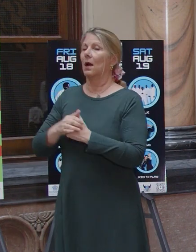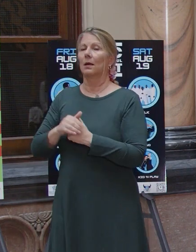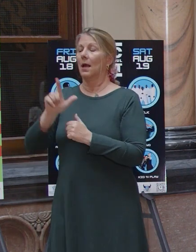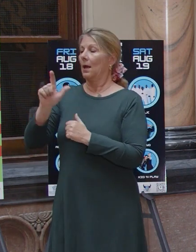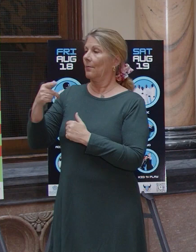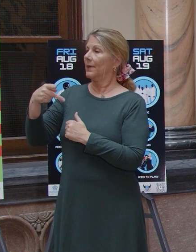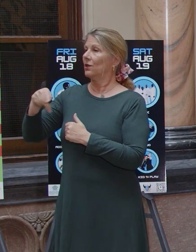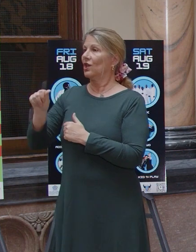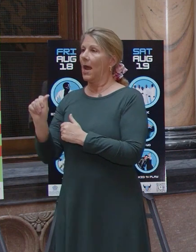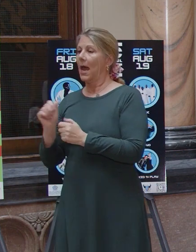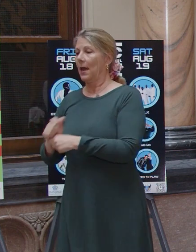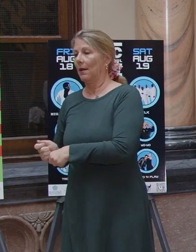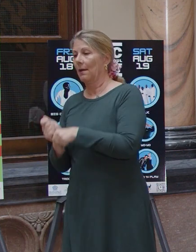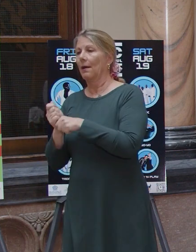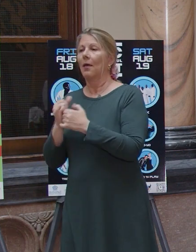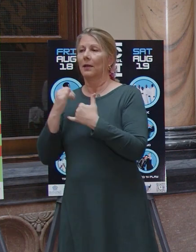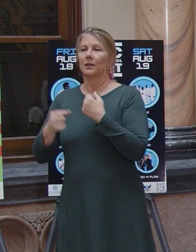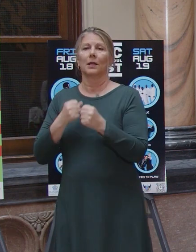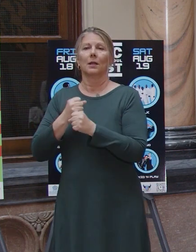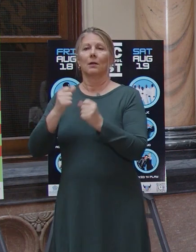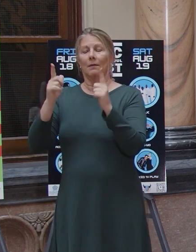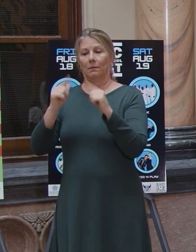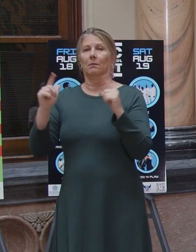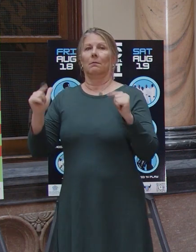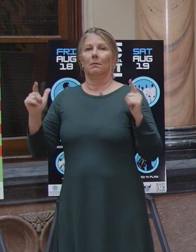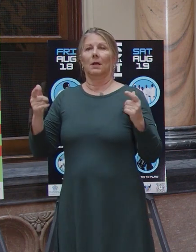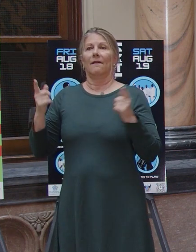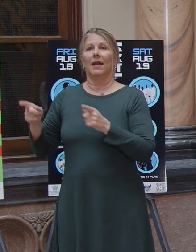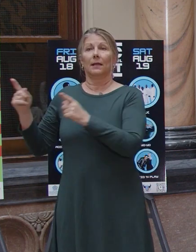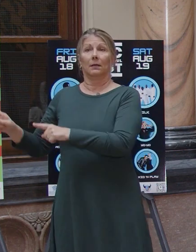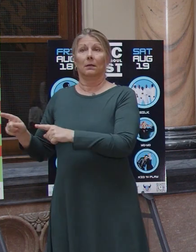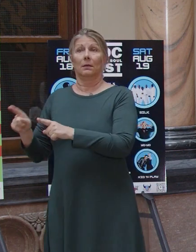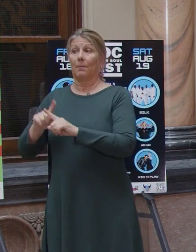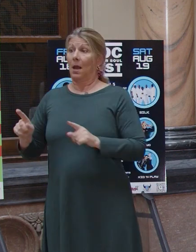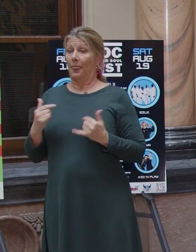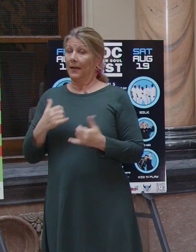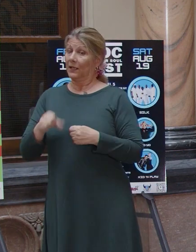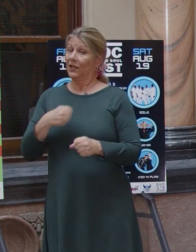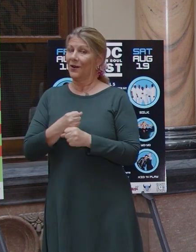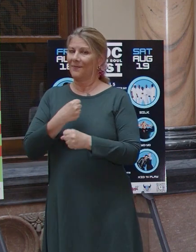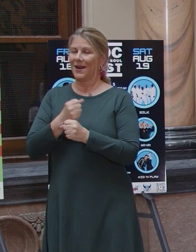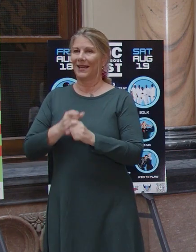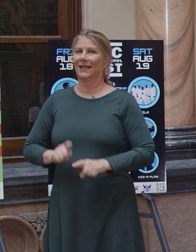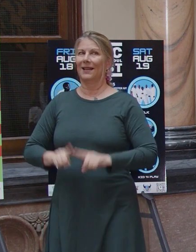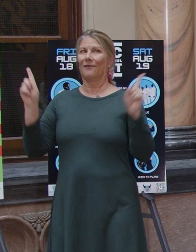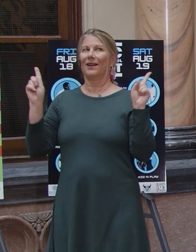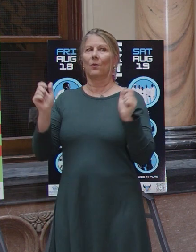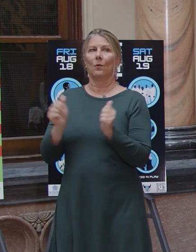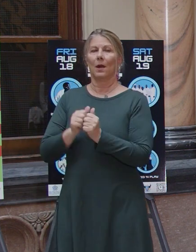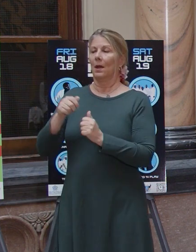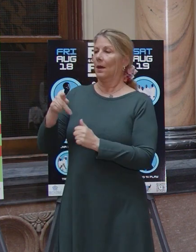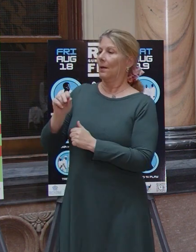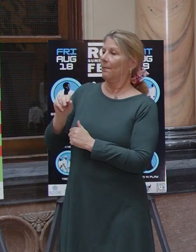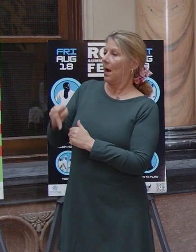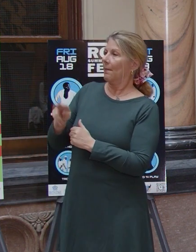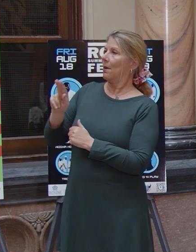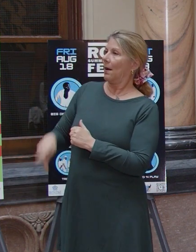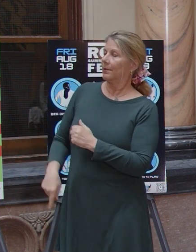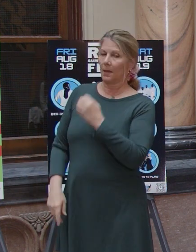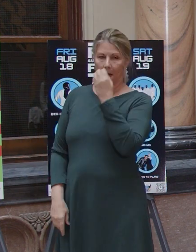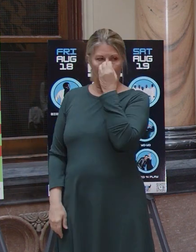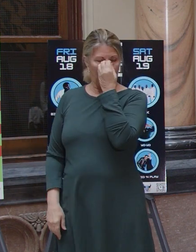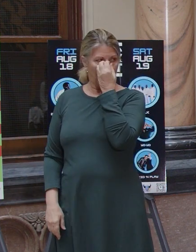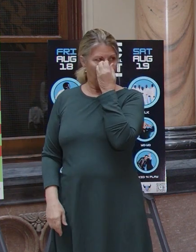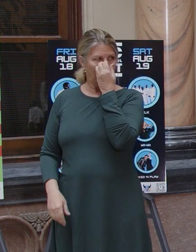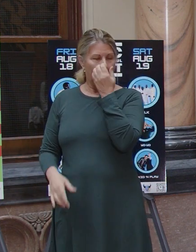year. So we have all these different events. And then how we're putting a spin on it this year is having these pop-ups, where we're kind of whetting your